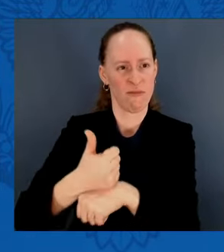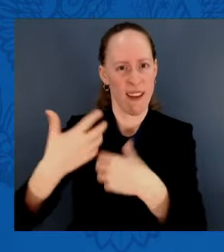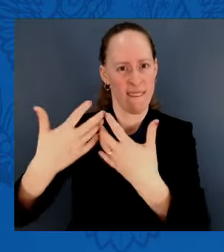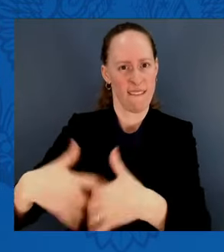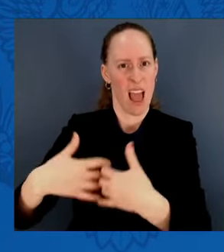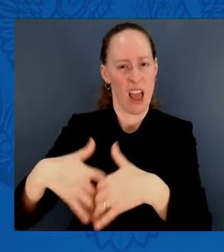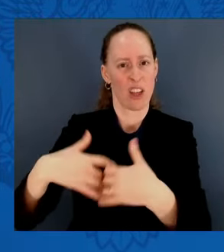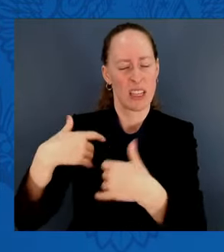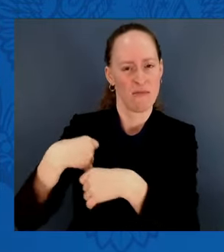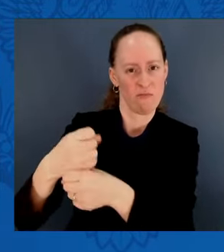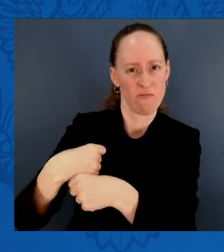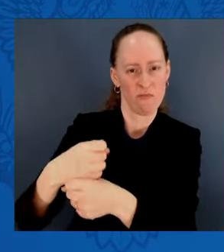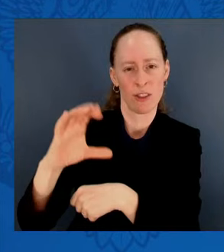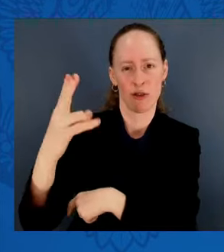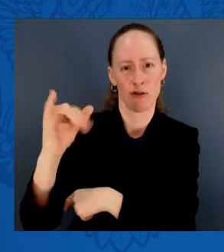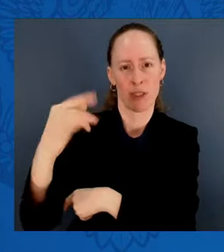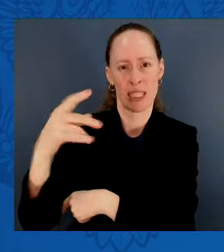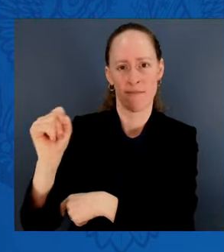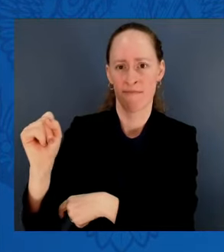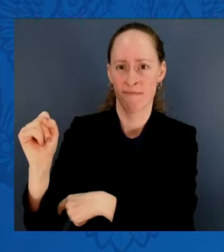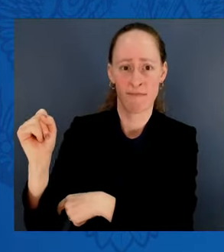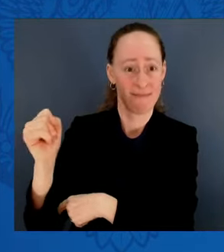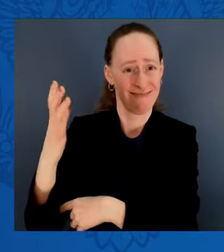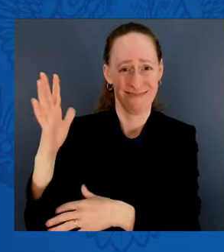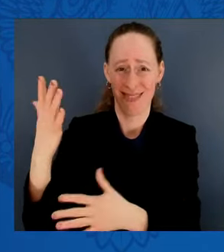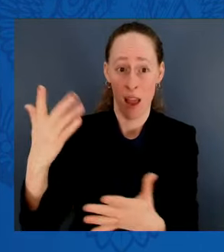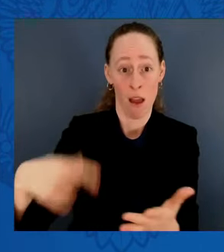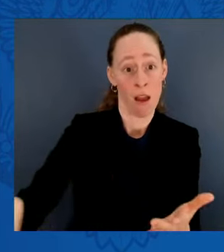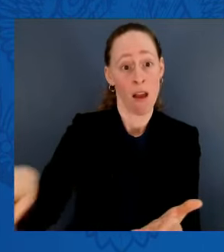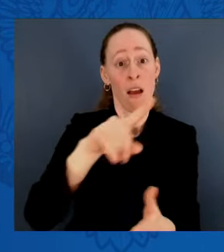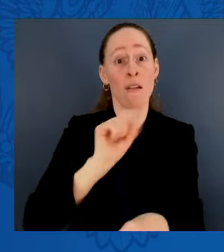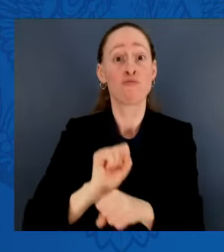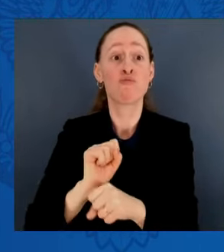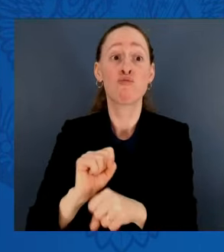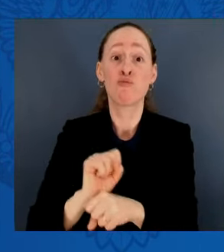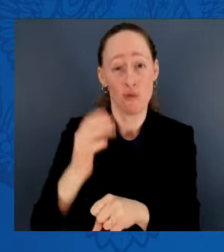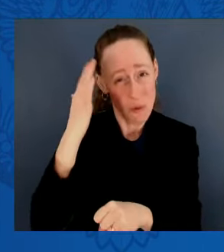paying $100,000 a year and don't require a college degree.